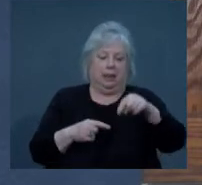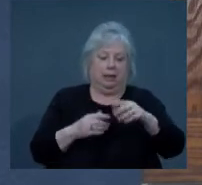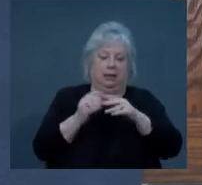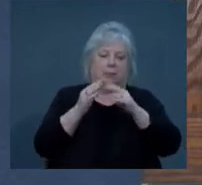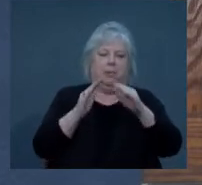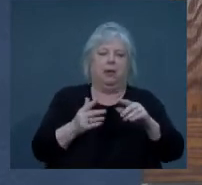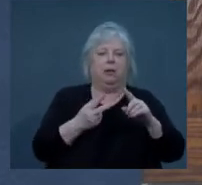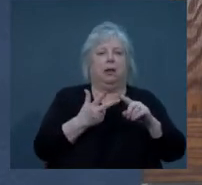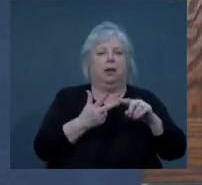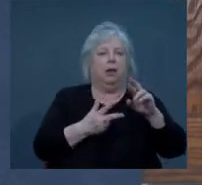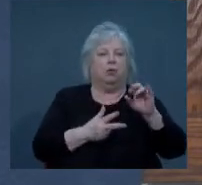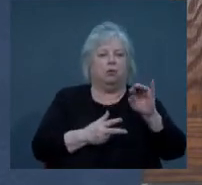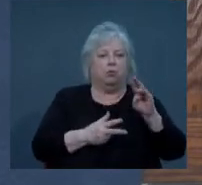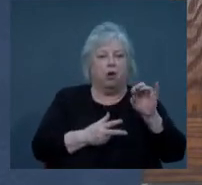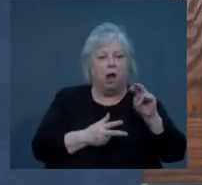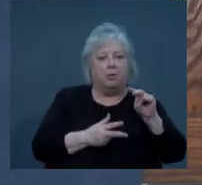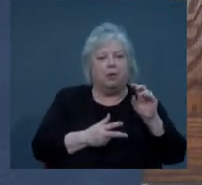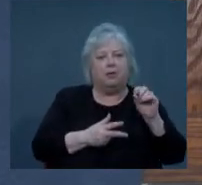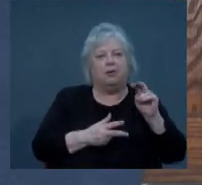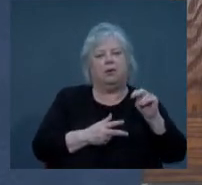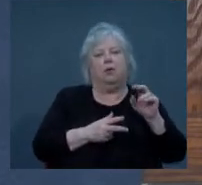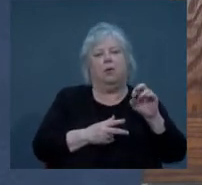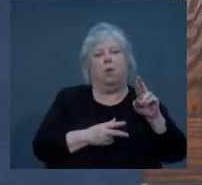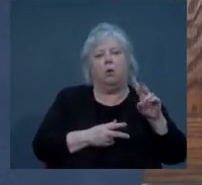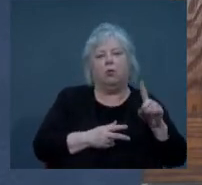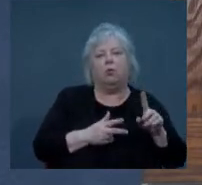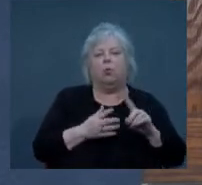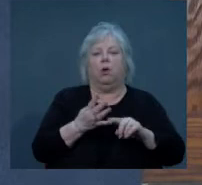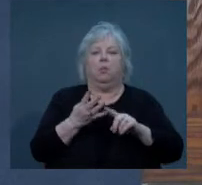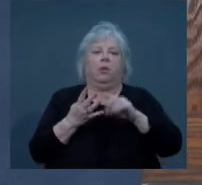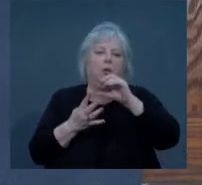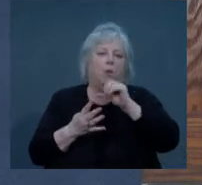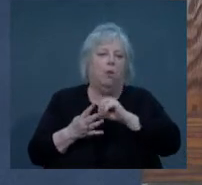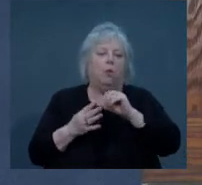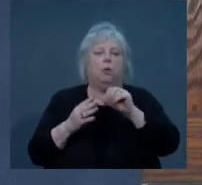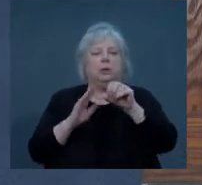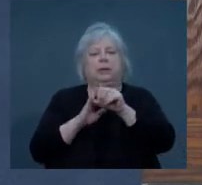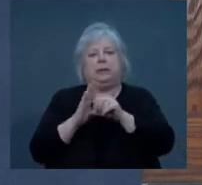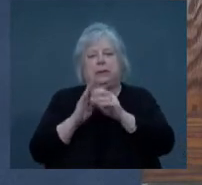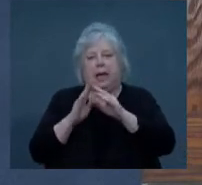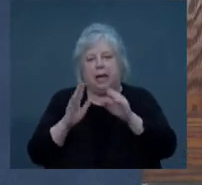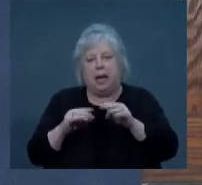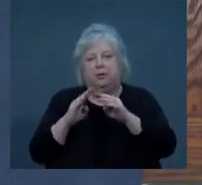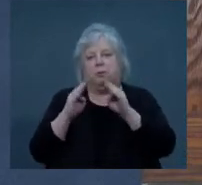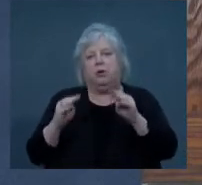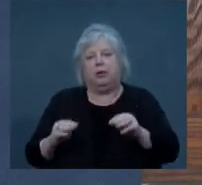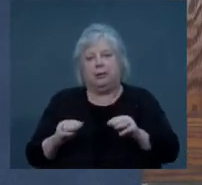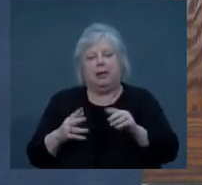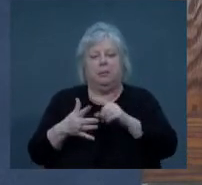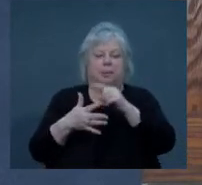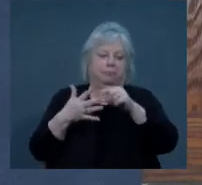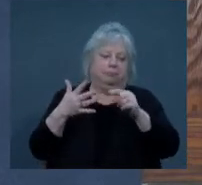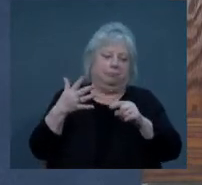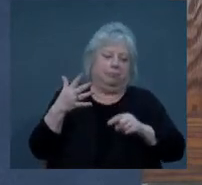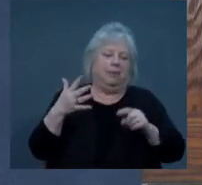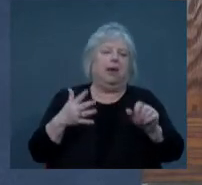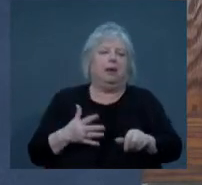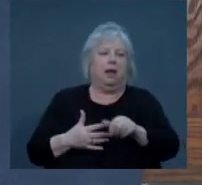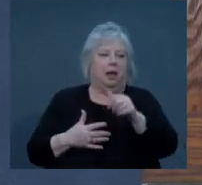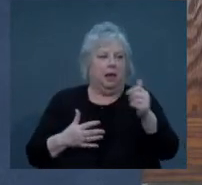Robinson Auditorium, the Old State House Museum, and a number